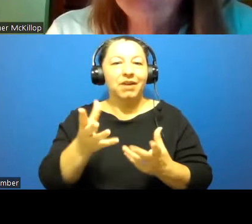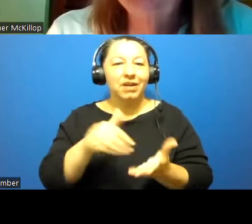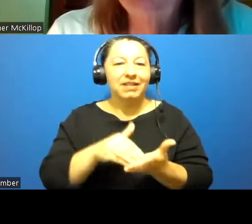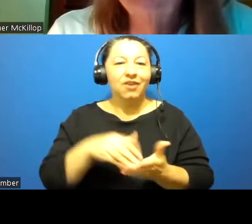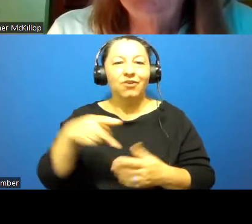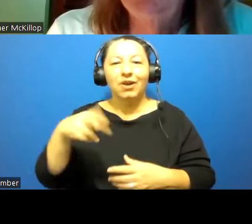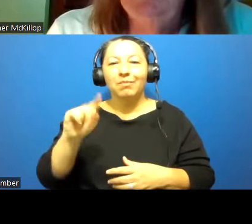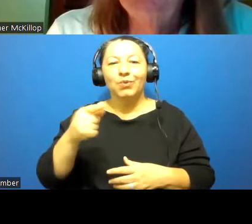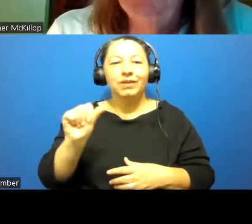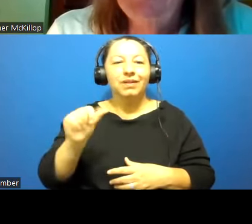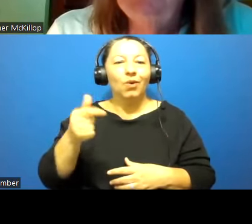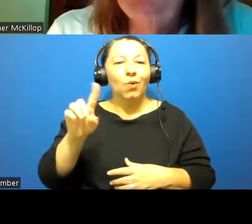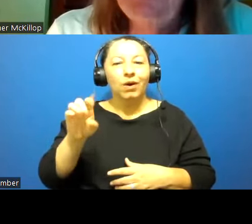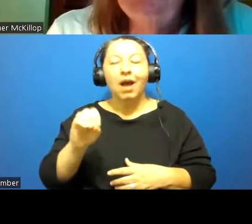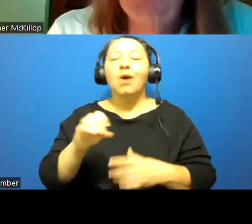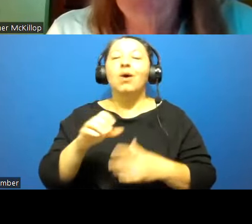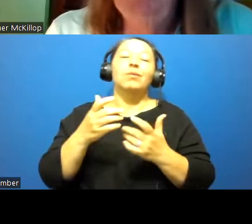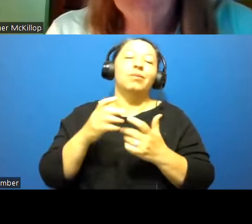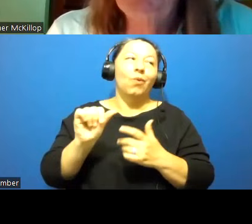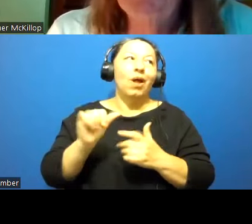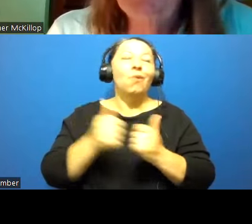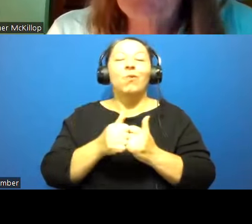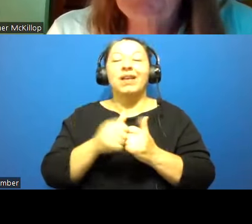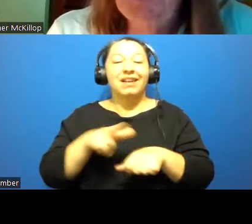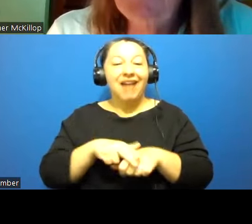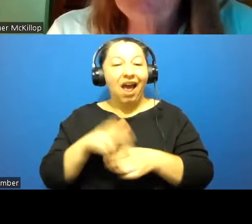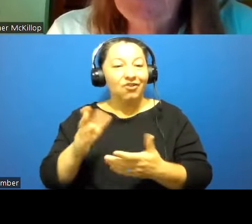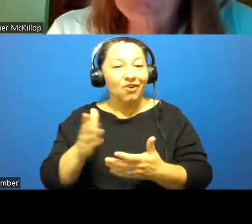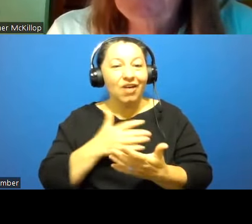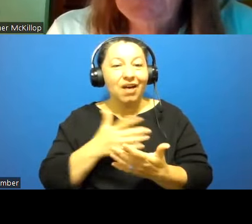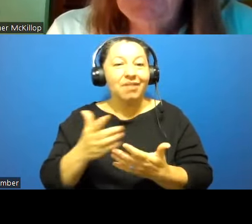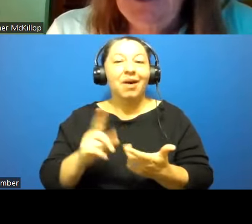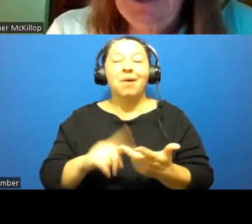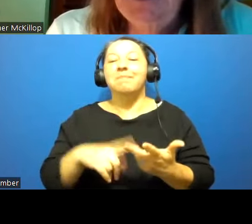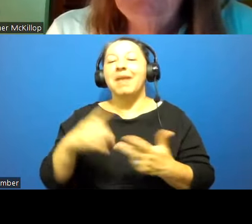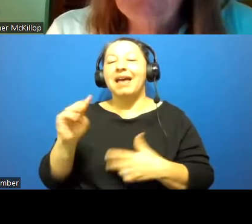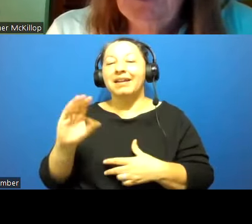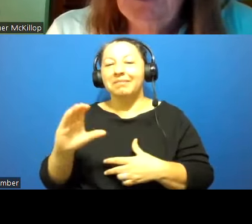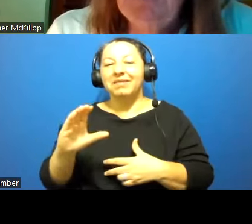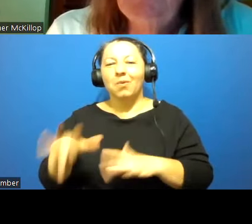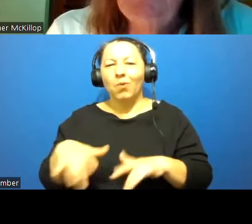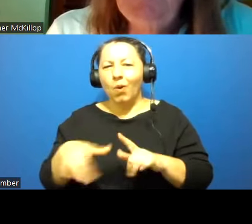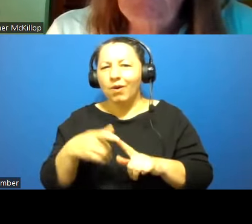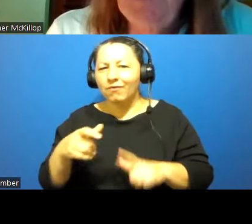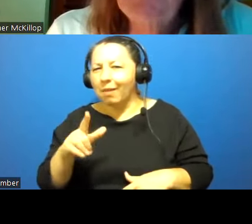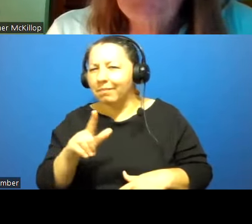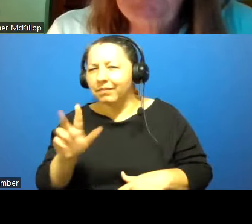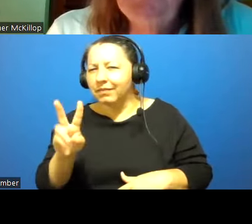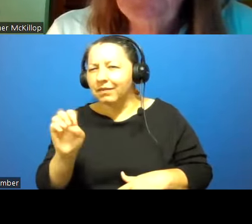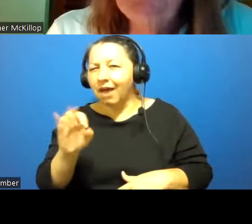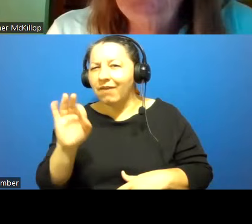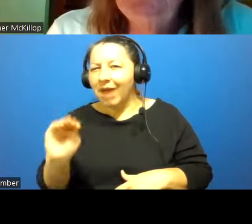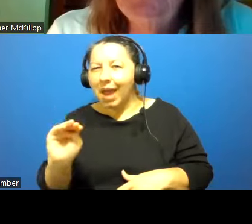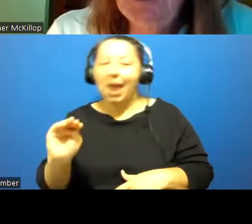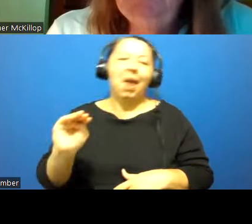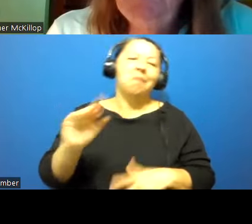national anthem, an MC, Paul Mahung, reporting from Love FM. And we welcomed